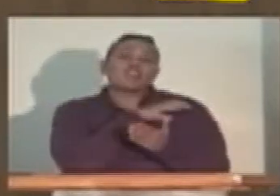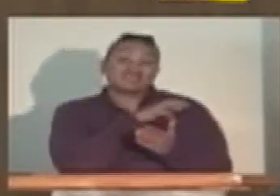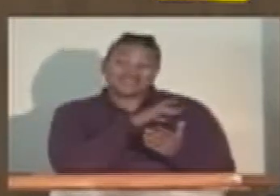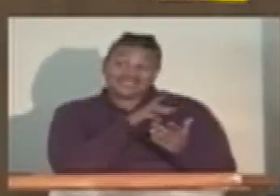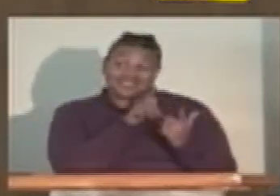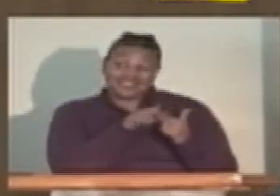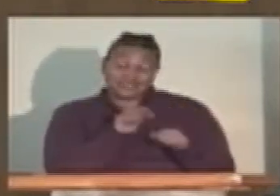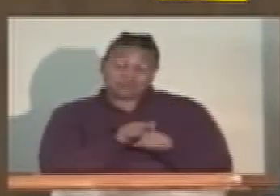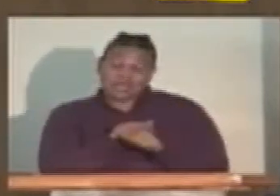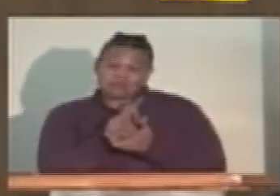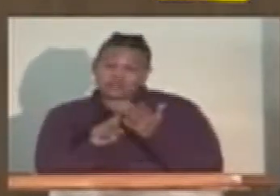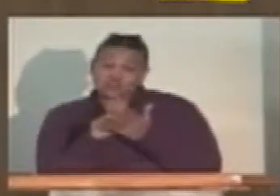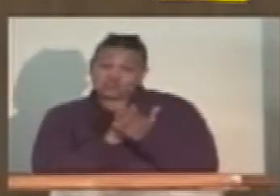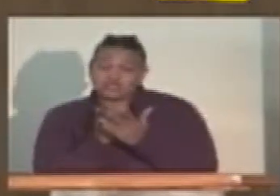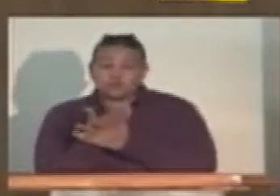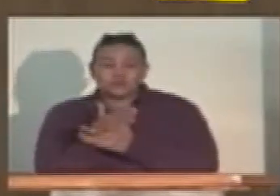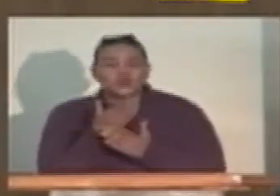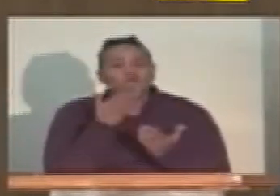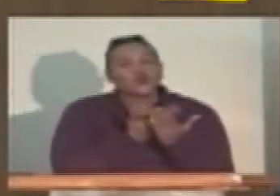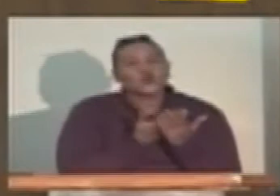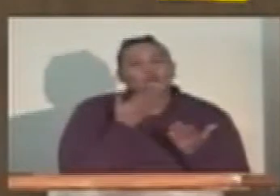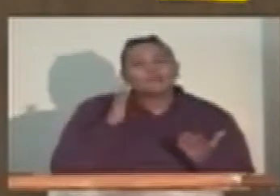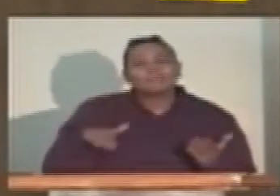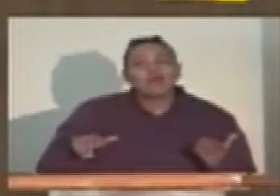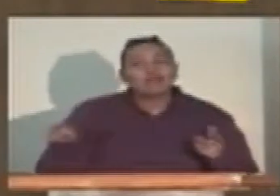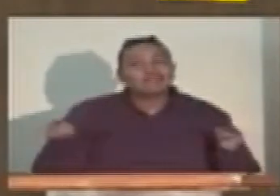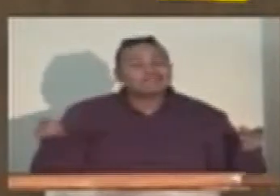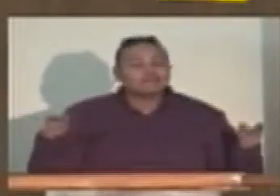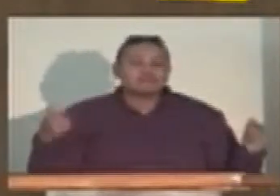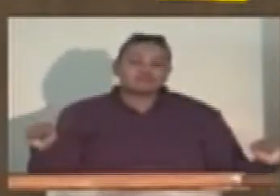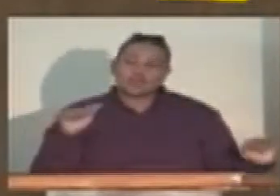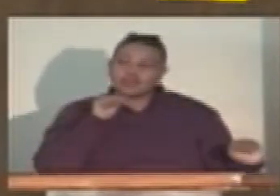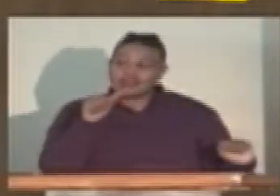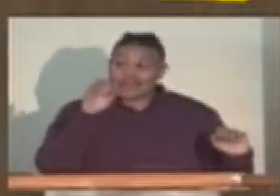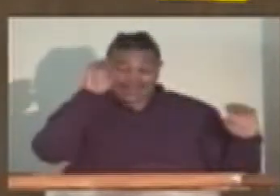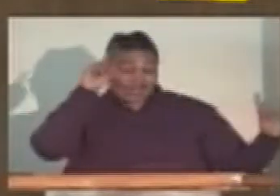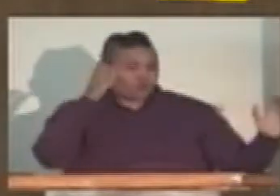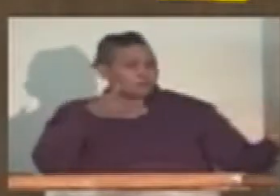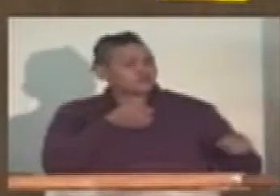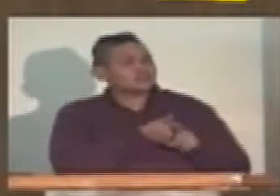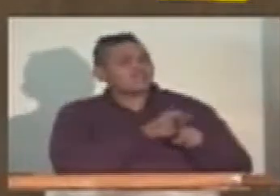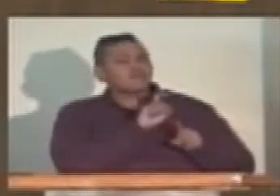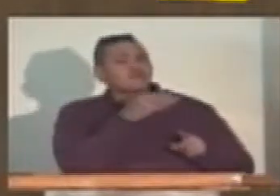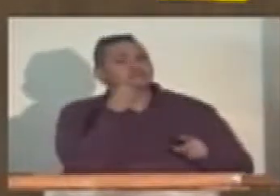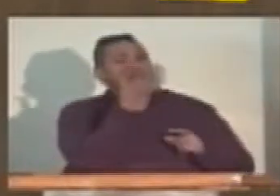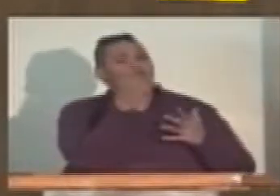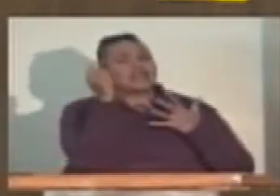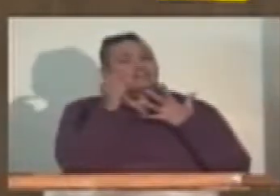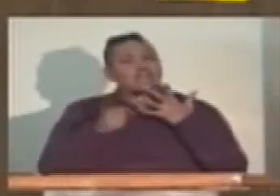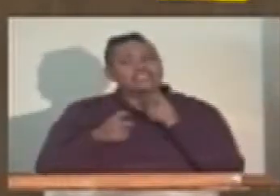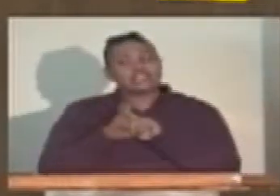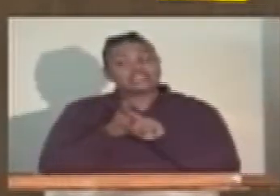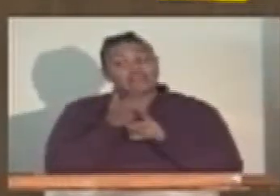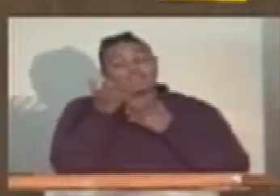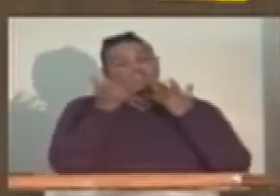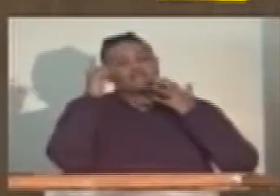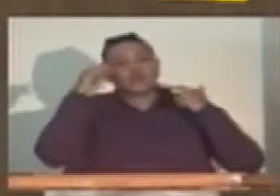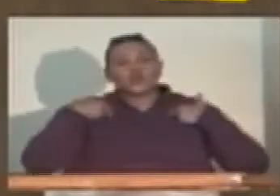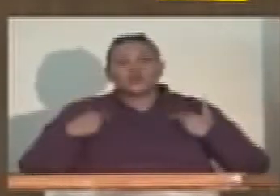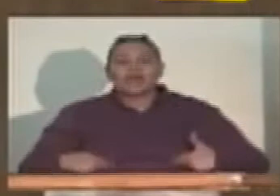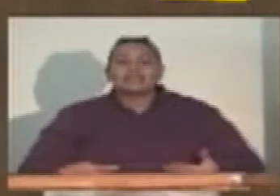while discriminating between good and bad. The educated person must apply the criterion of service to